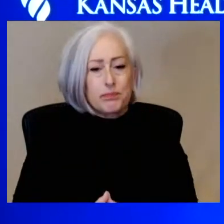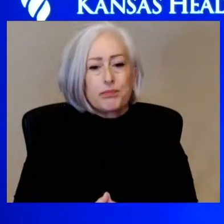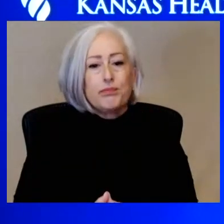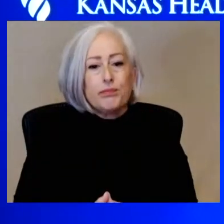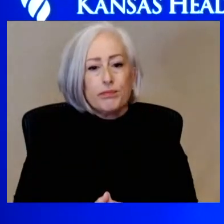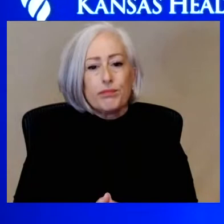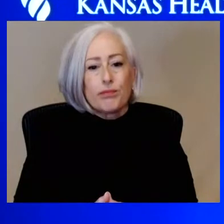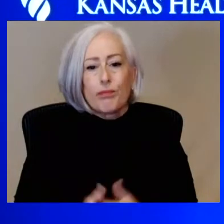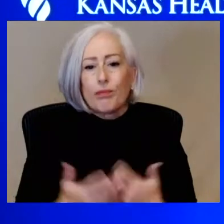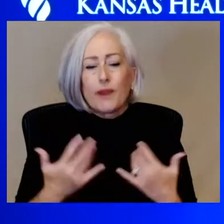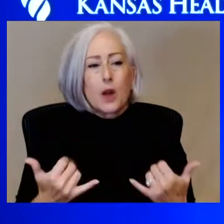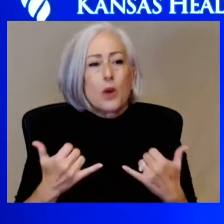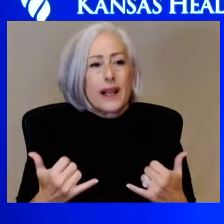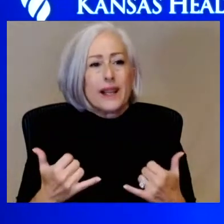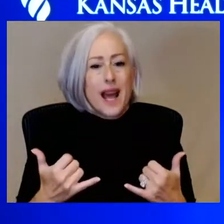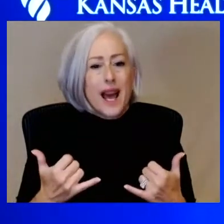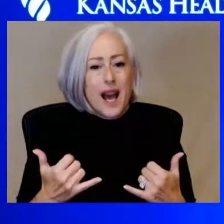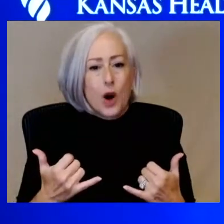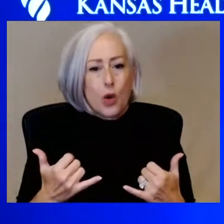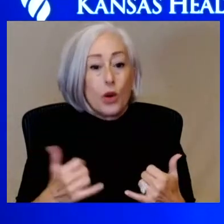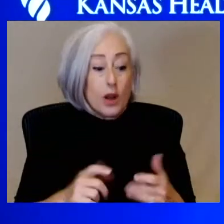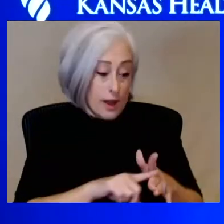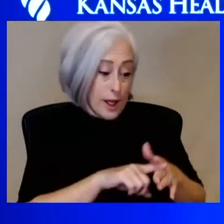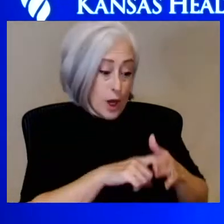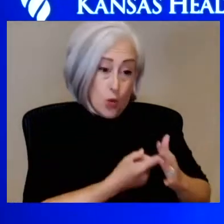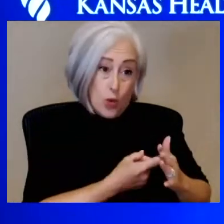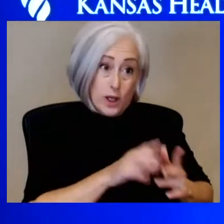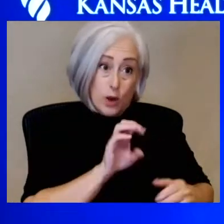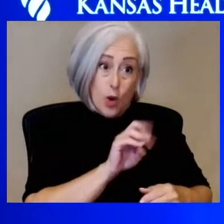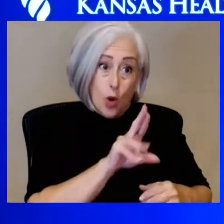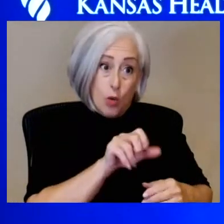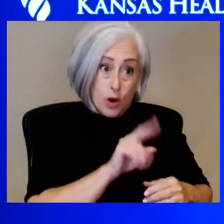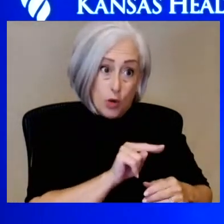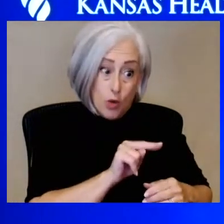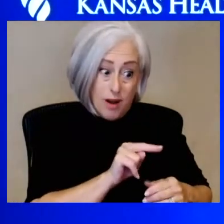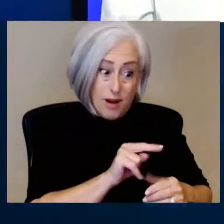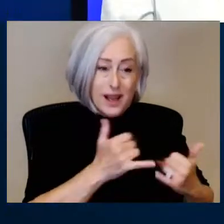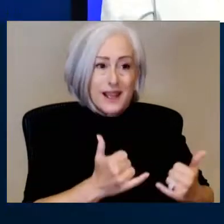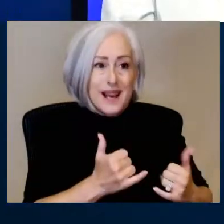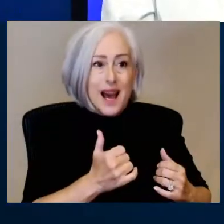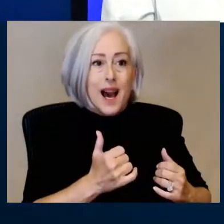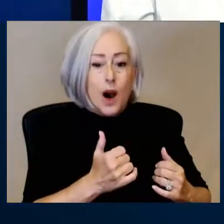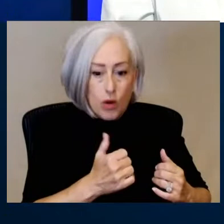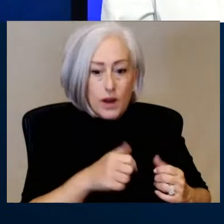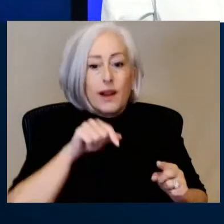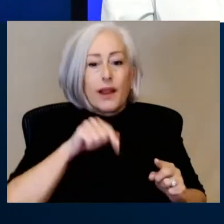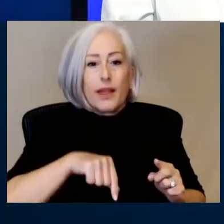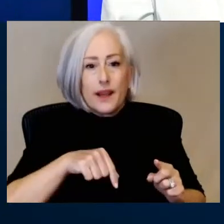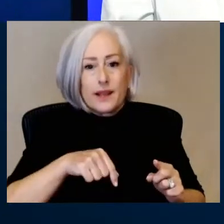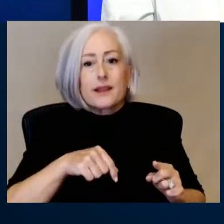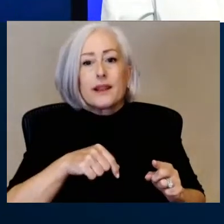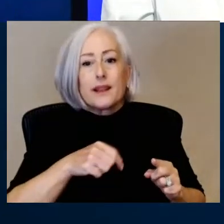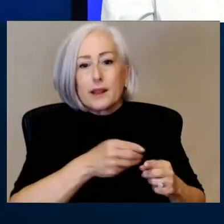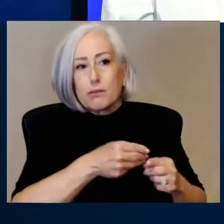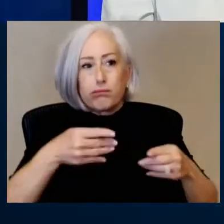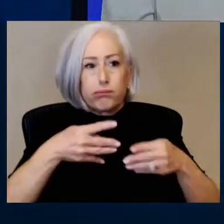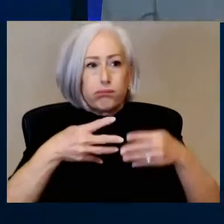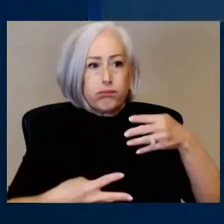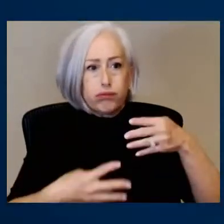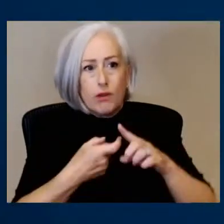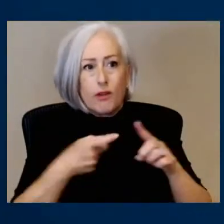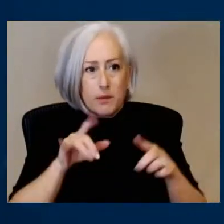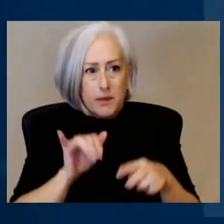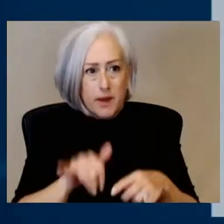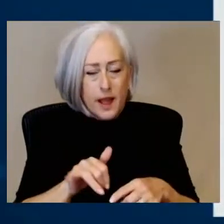all offshoots of the original Omicron variant, which is really interesting for sure. Let's look. Do you have that testing data or the one about hospitalizations